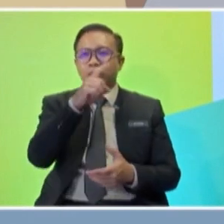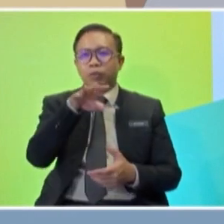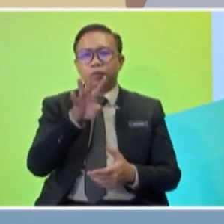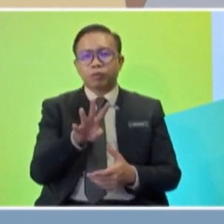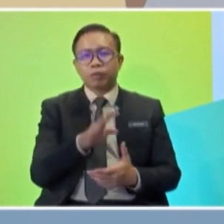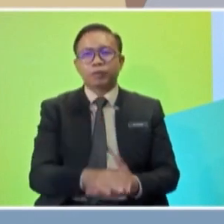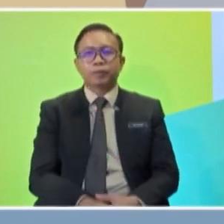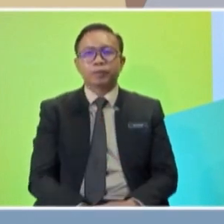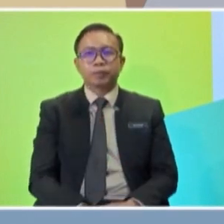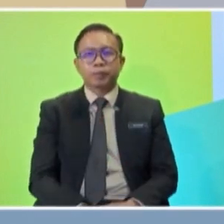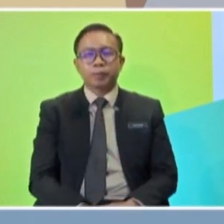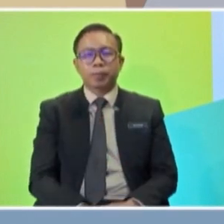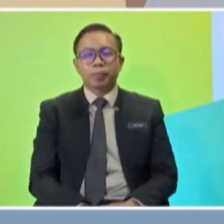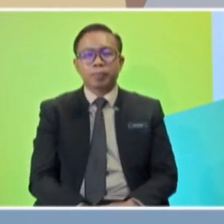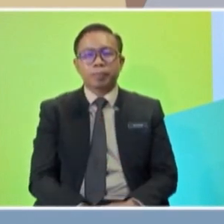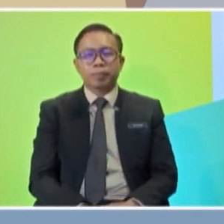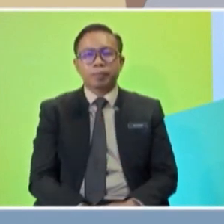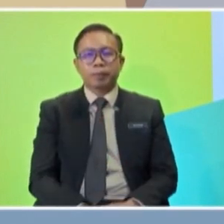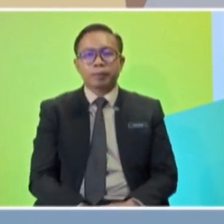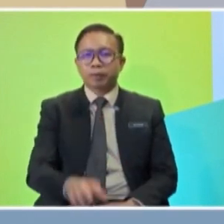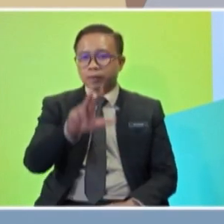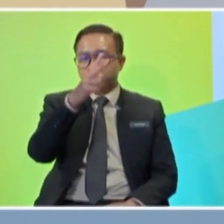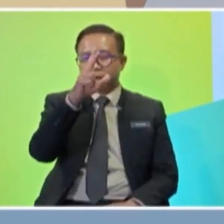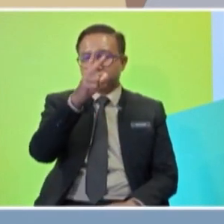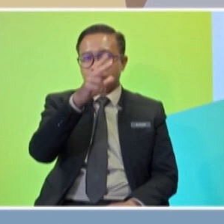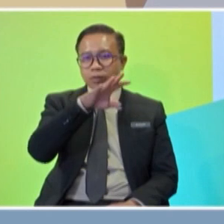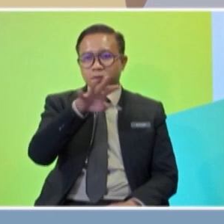So, it is 13 over